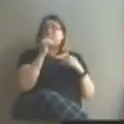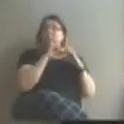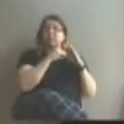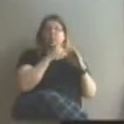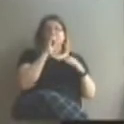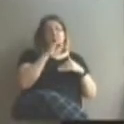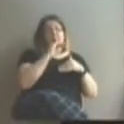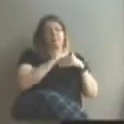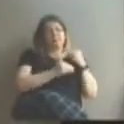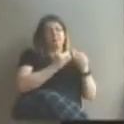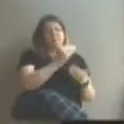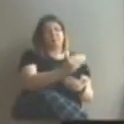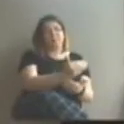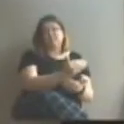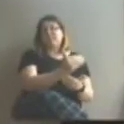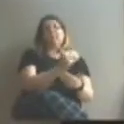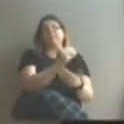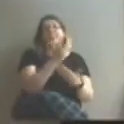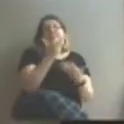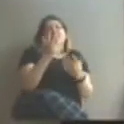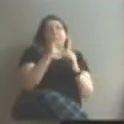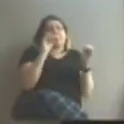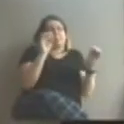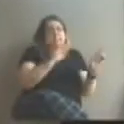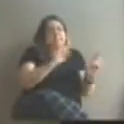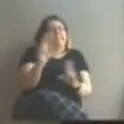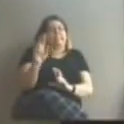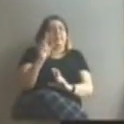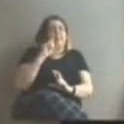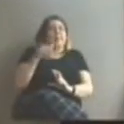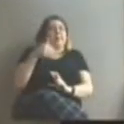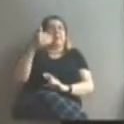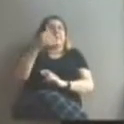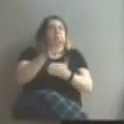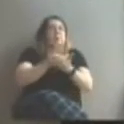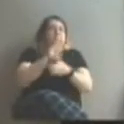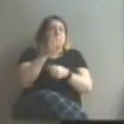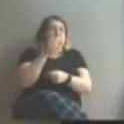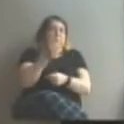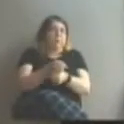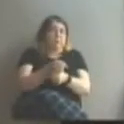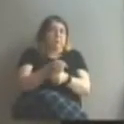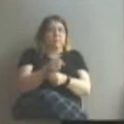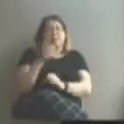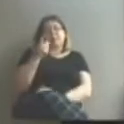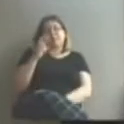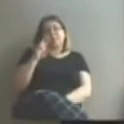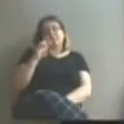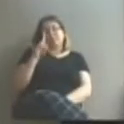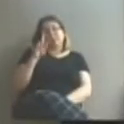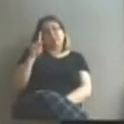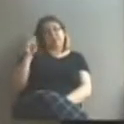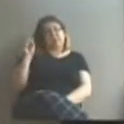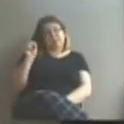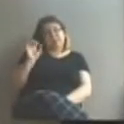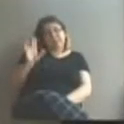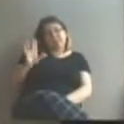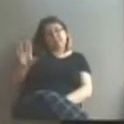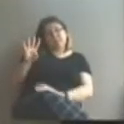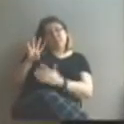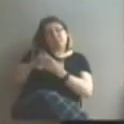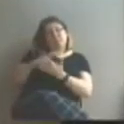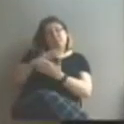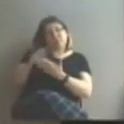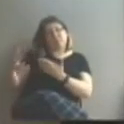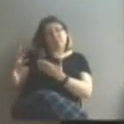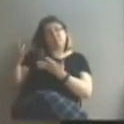that process, we will not have somebody in place for the next school year. And Dr. Zeitz's charts is she